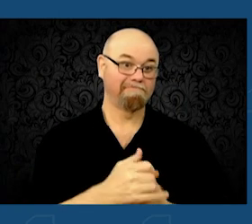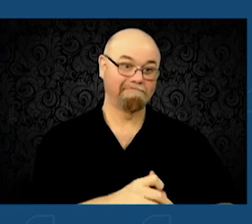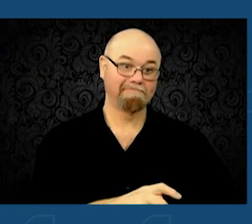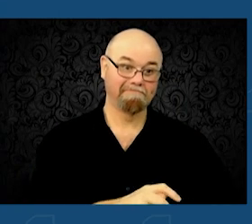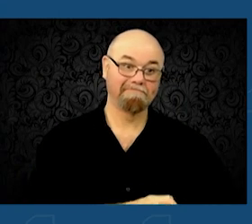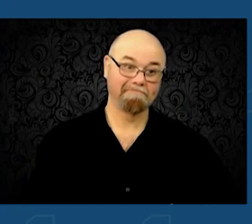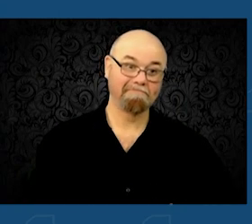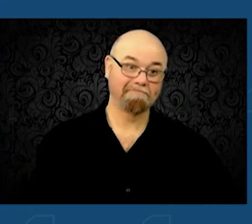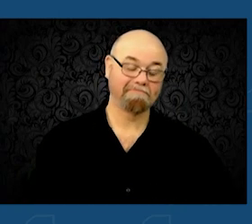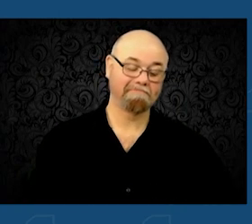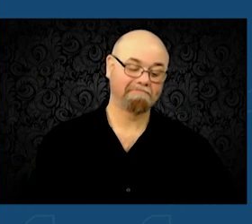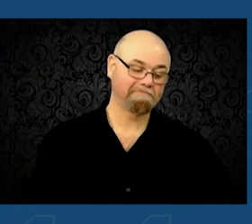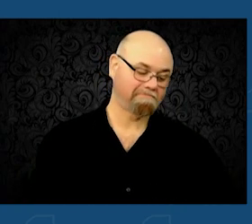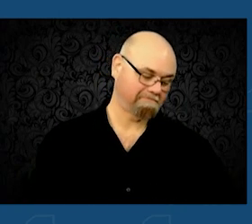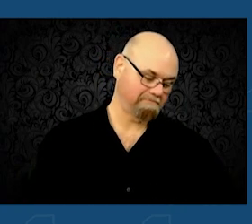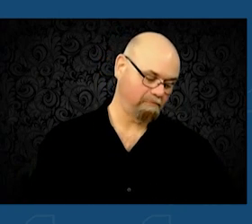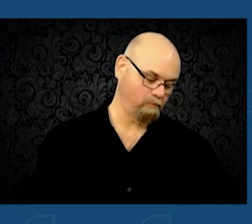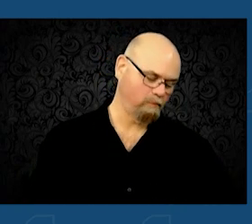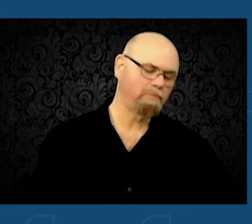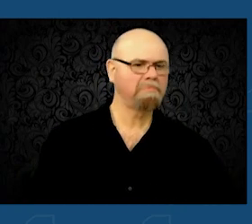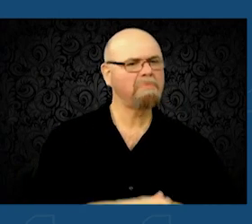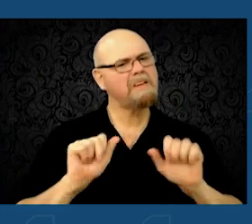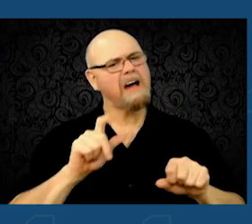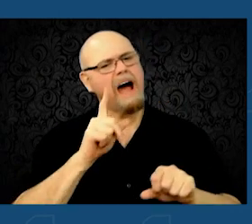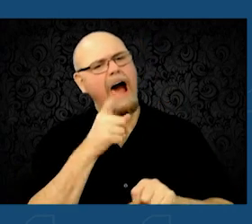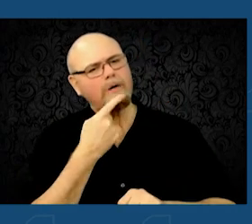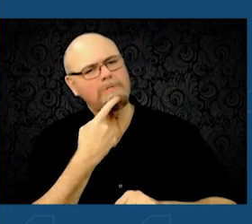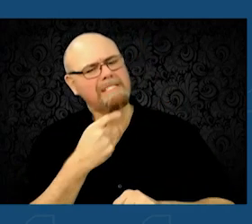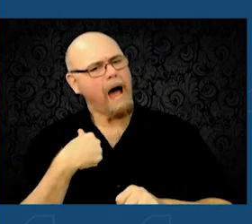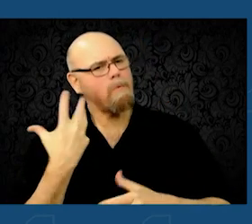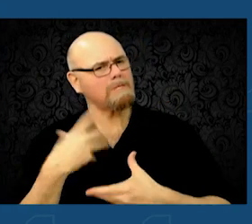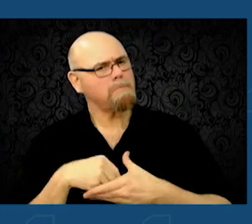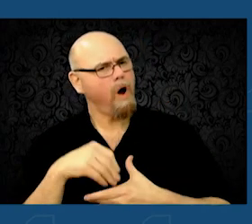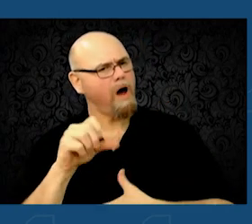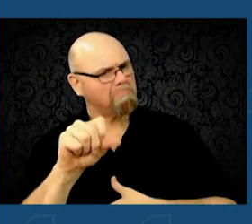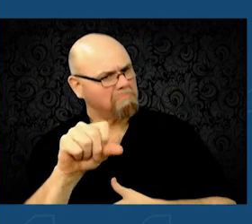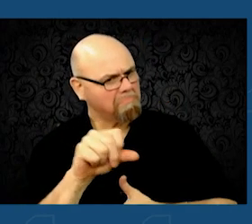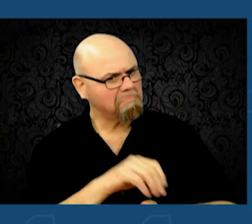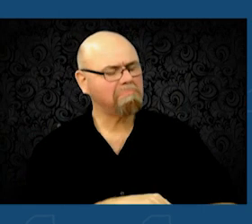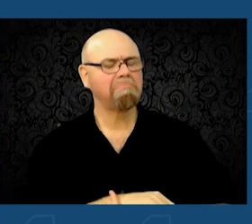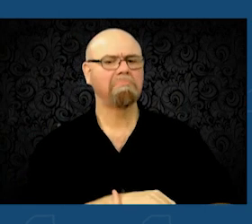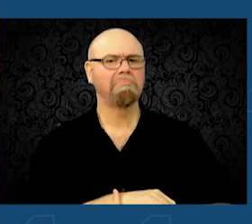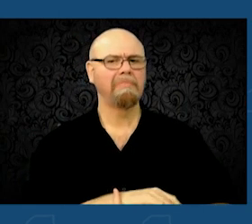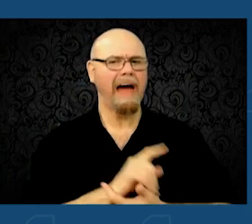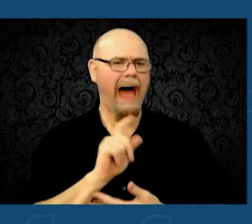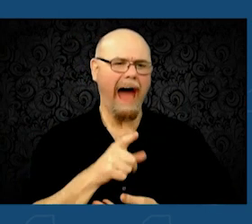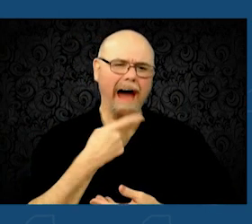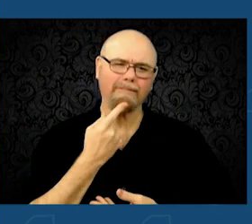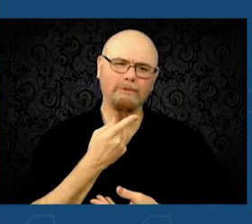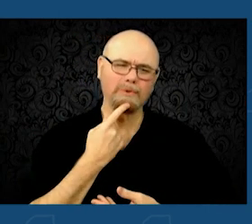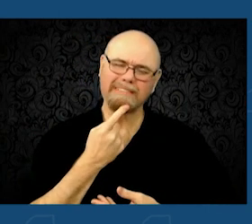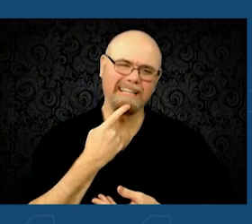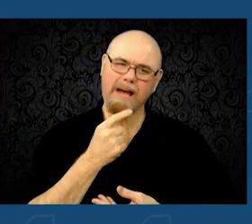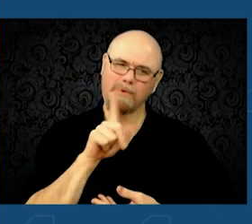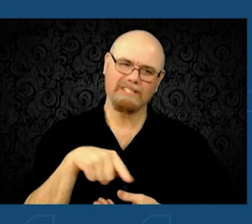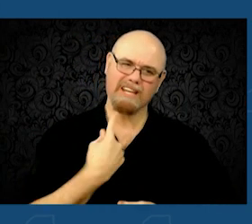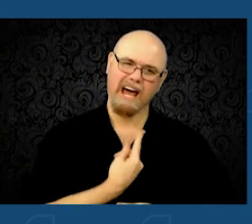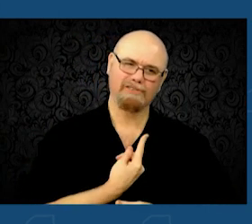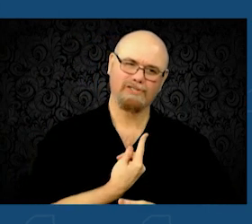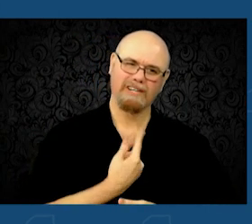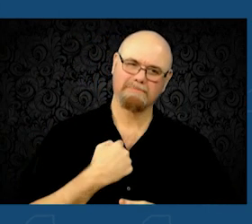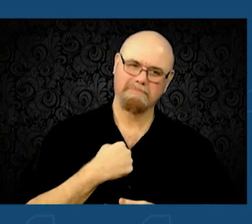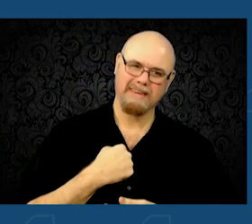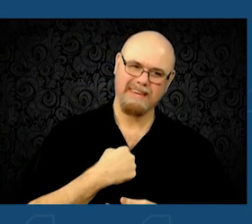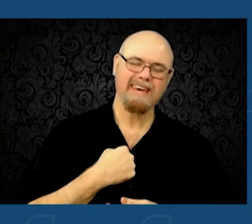Although I could say that I sort of was part of it all, I'd have to say that it really, really wasn't just me. It was really, really a group